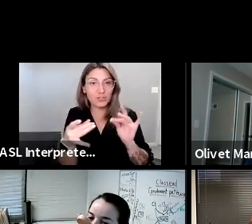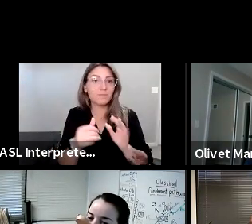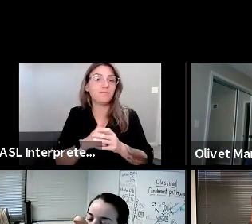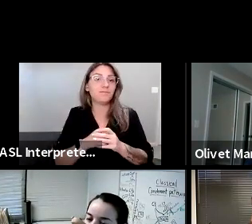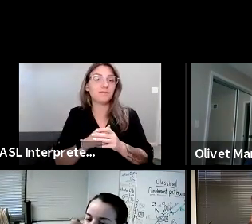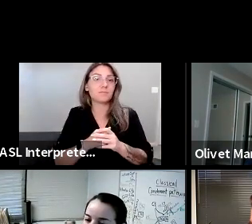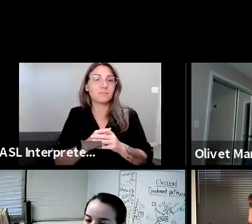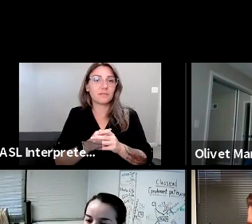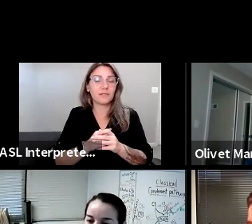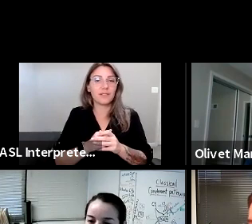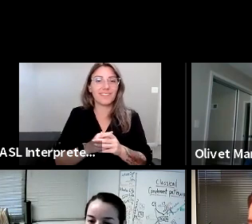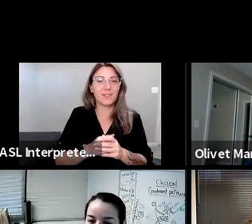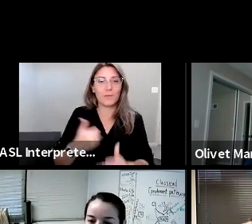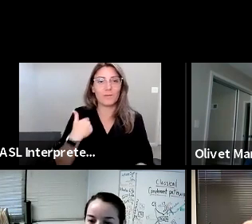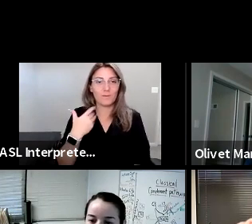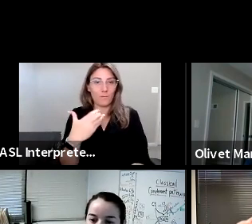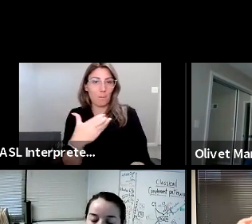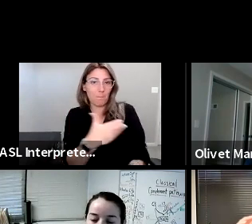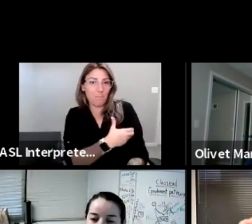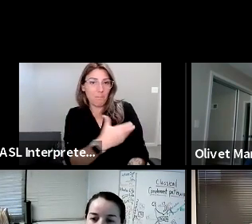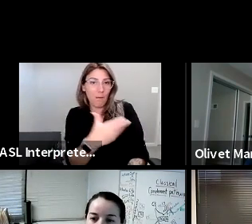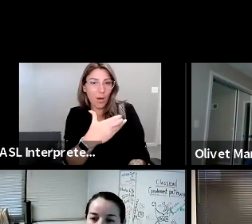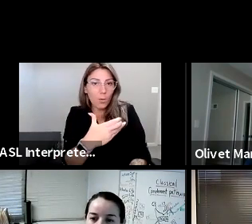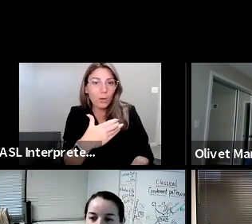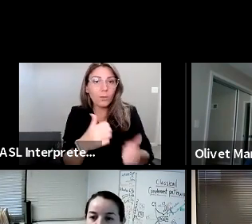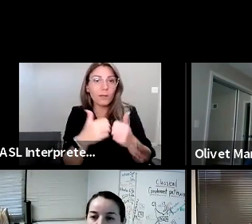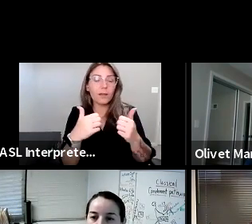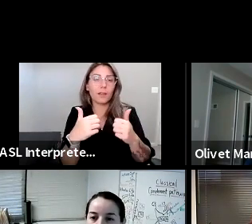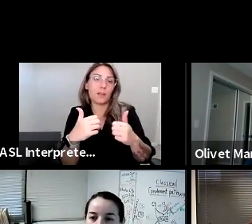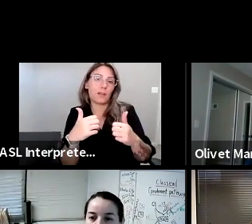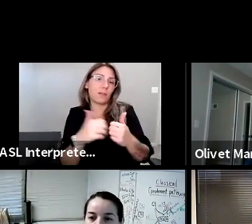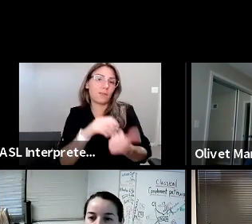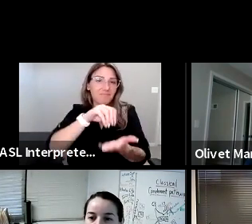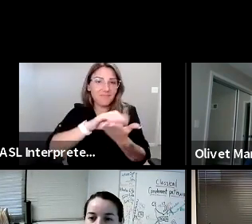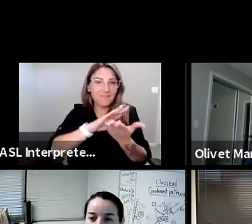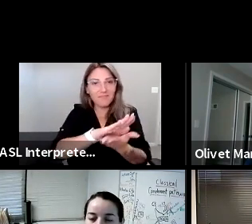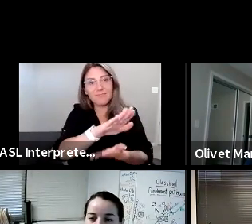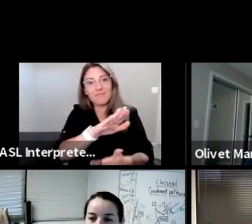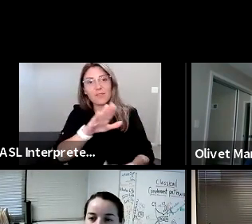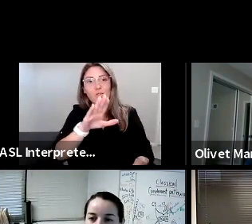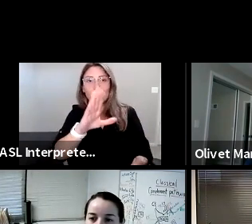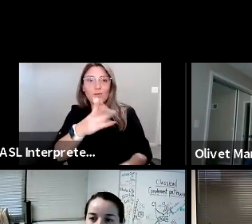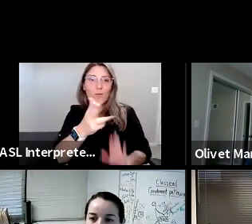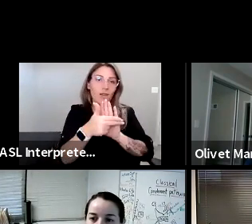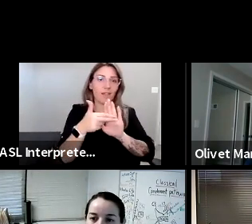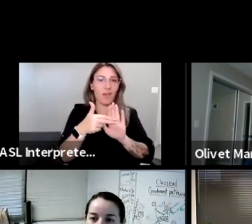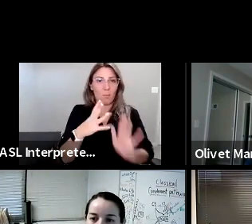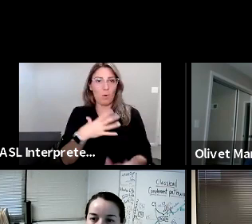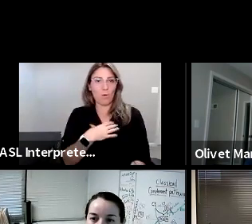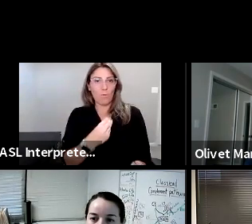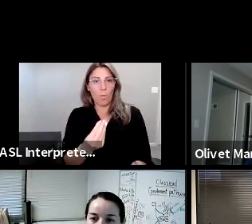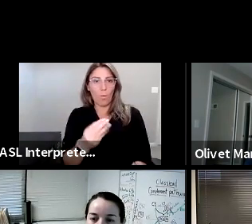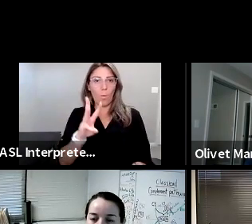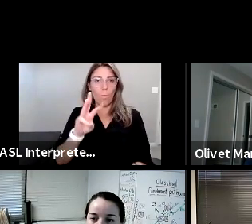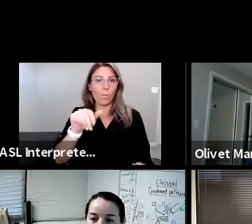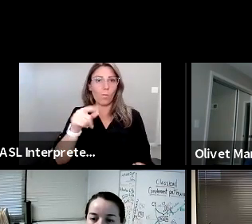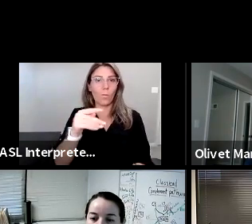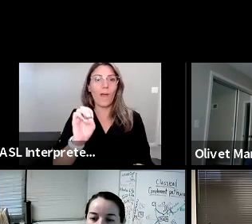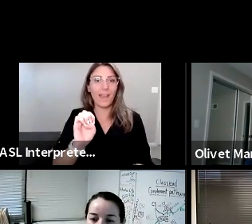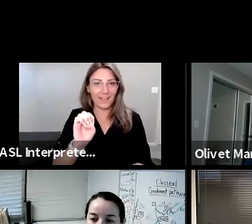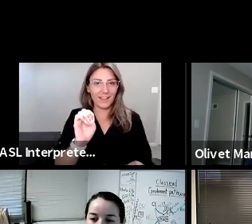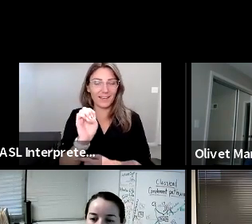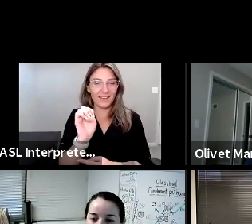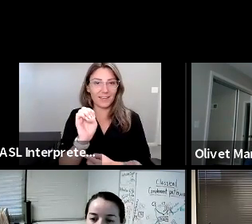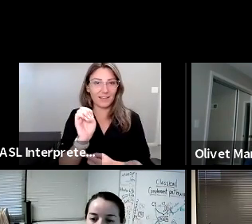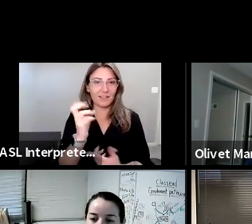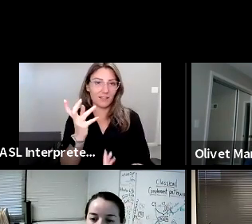is power in claiming the moniker and the label of whiteness, and